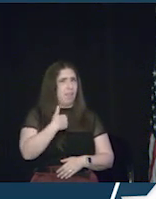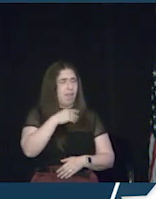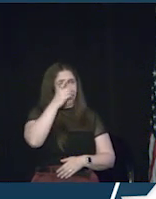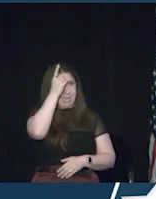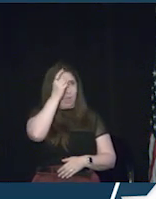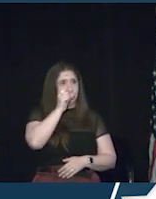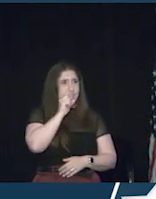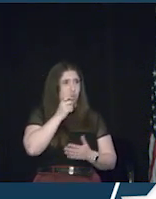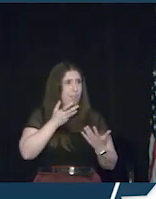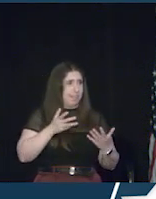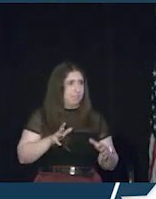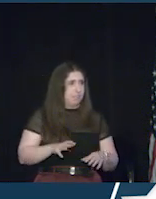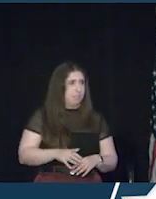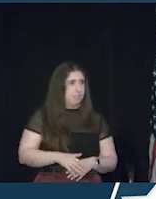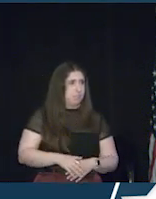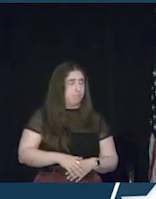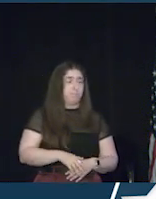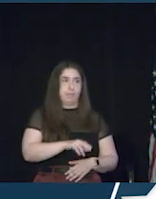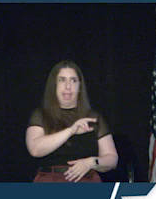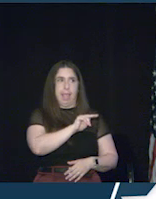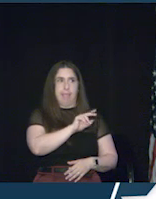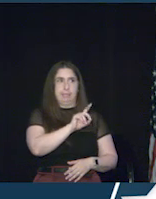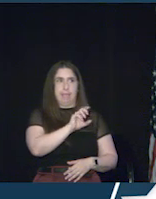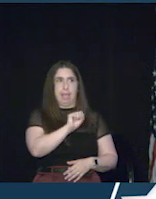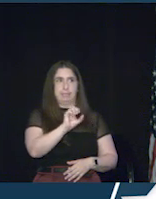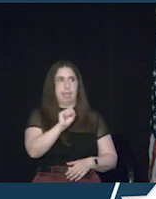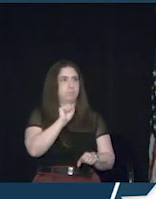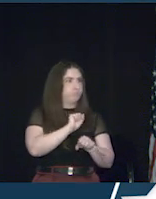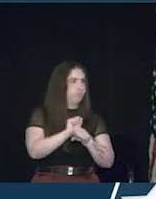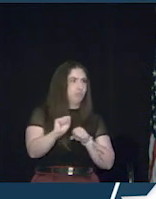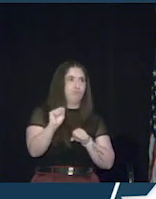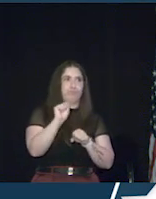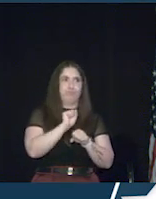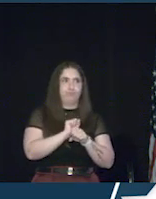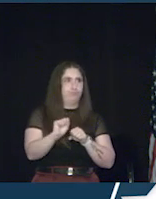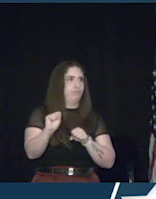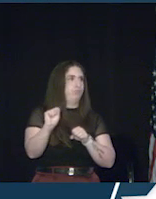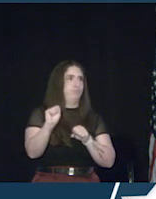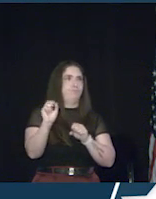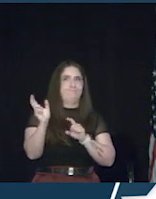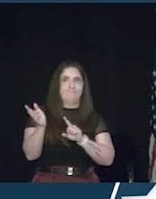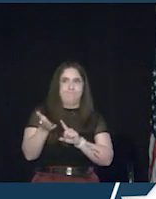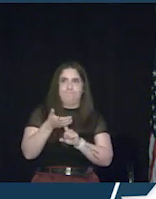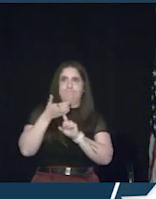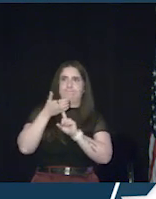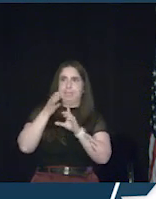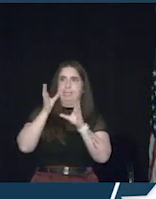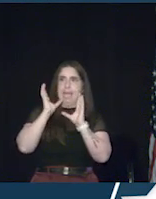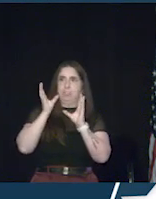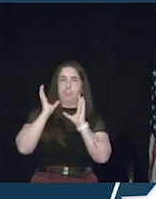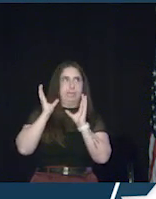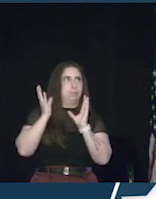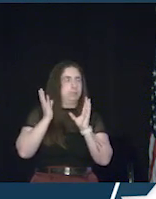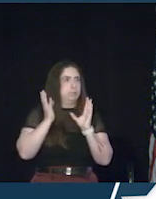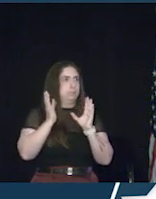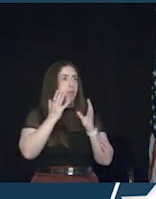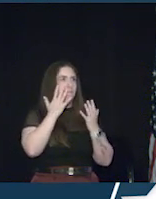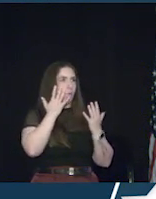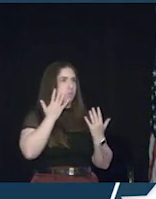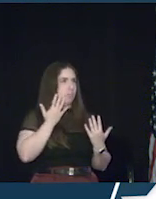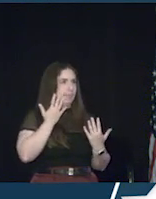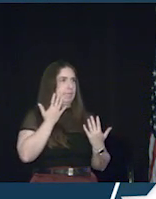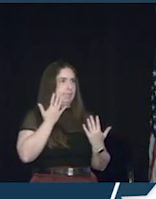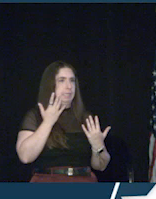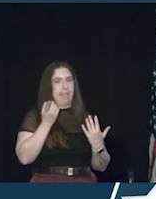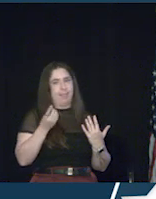syndrome. NDSS worked hard to bring attention to this case, and fortunately, the